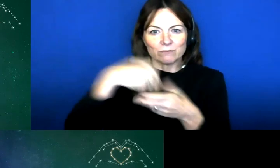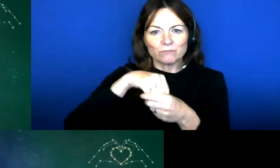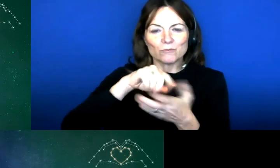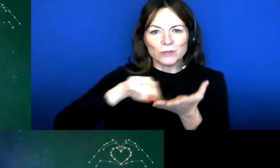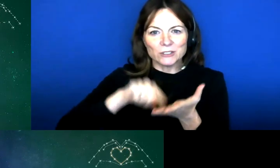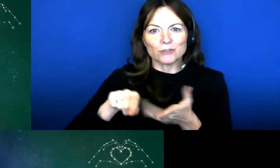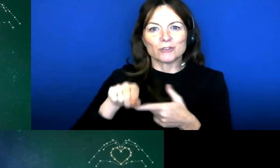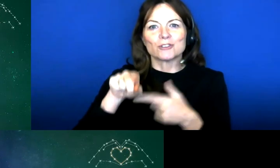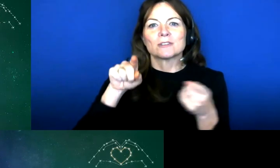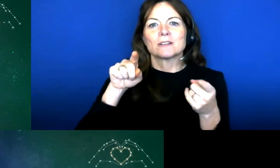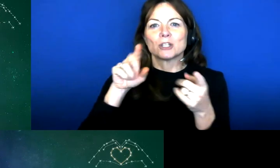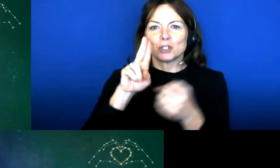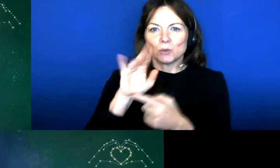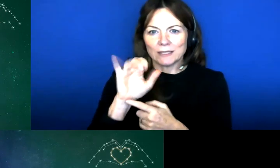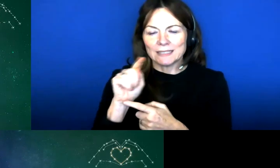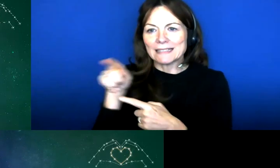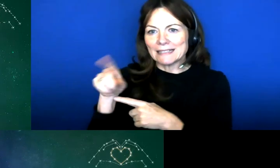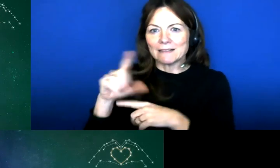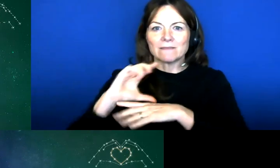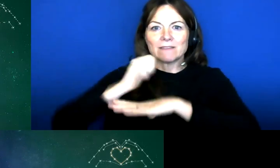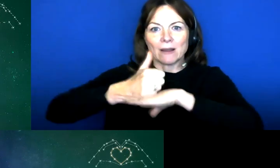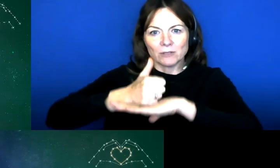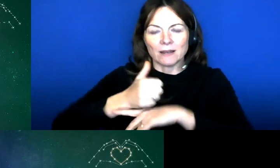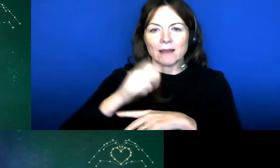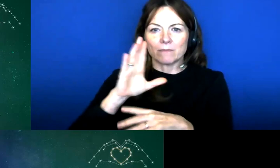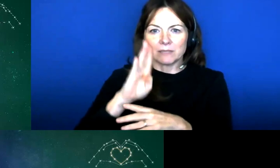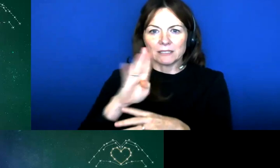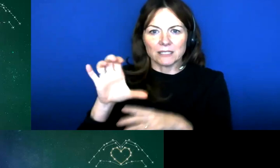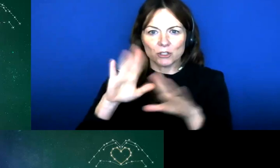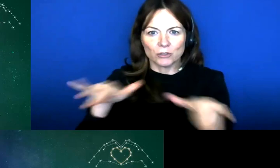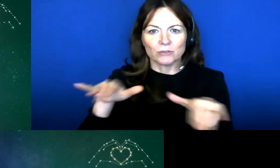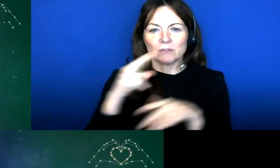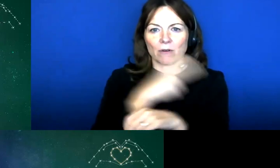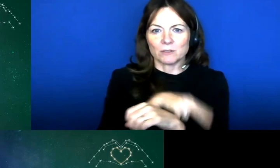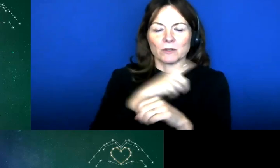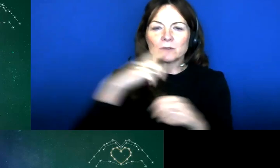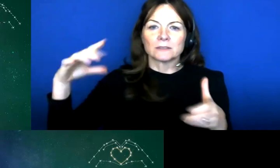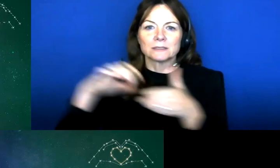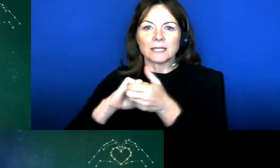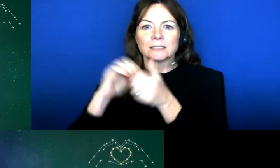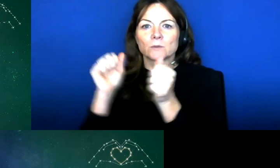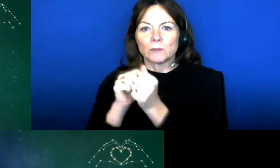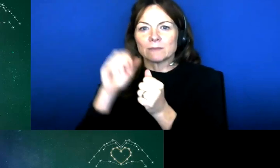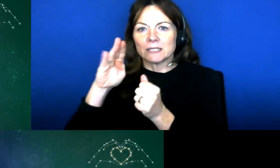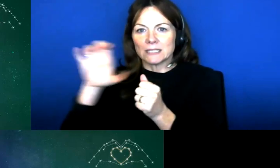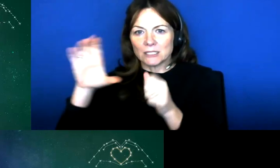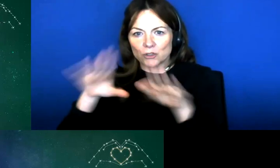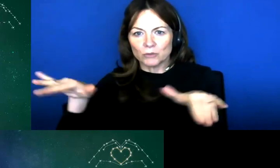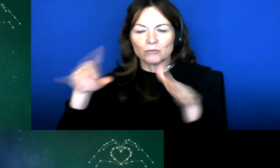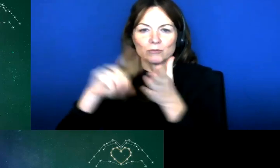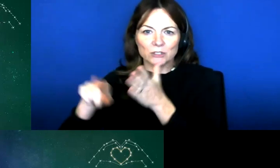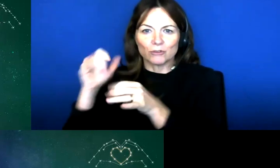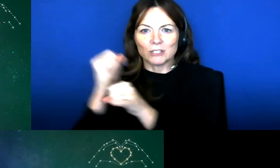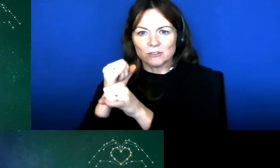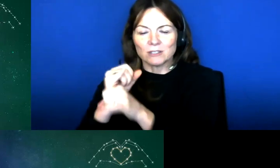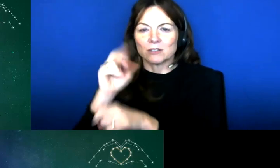founded at BC Children's Hospital. Academically integrated with UBC and BC Children's Research Institute, John began